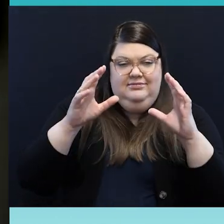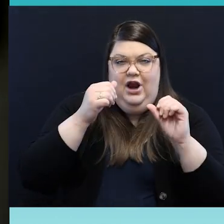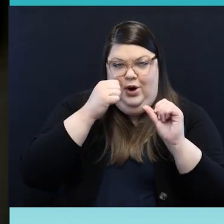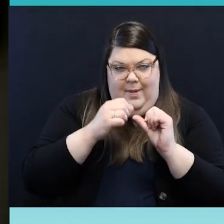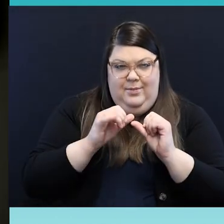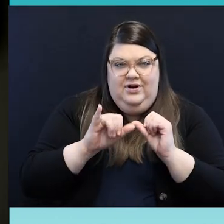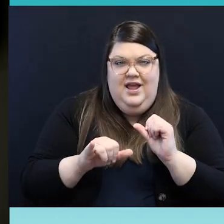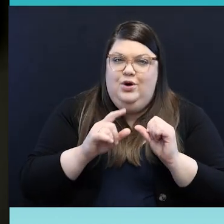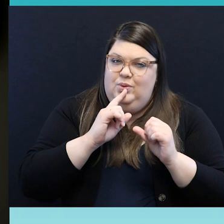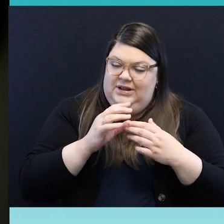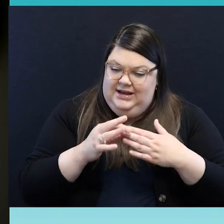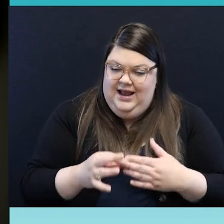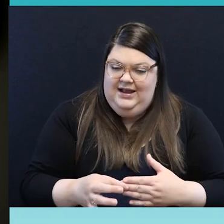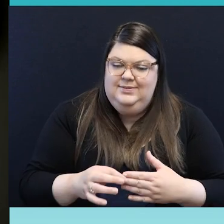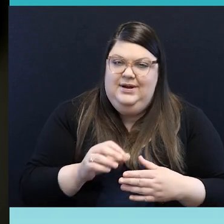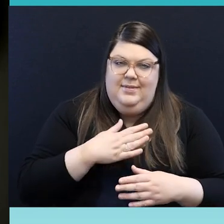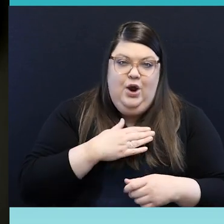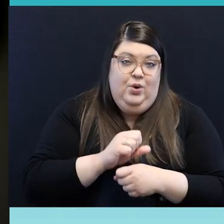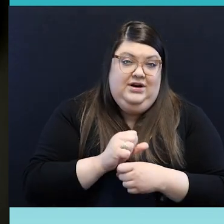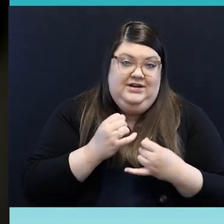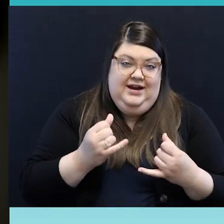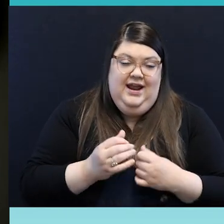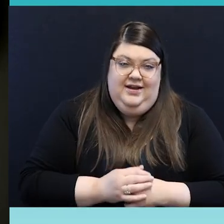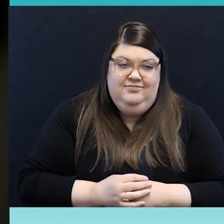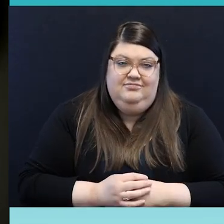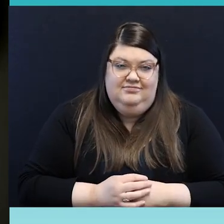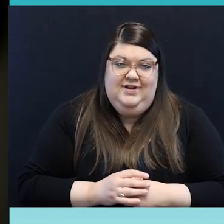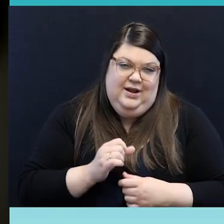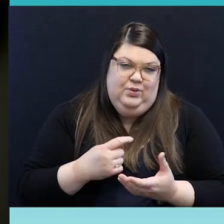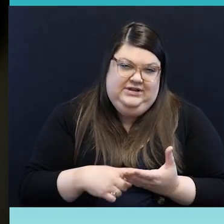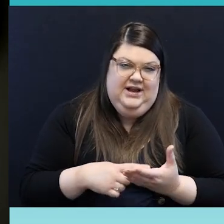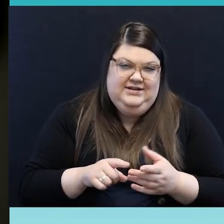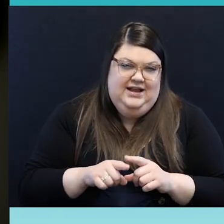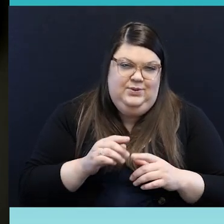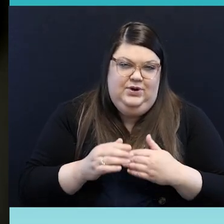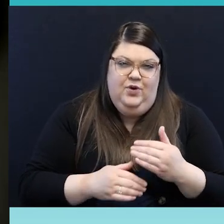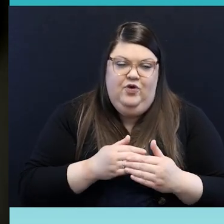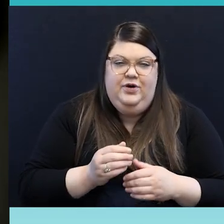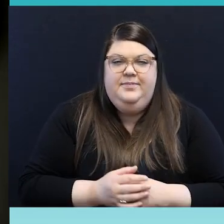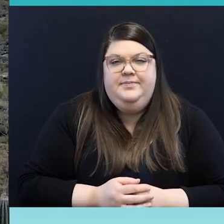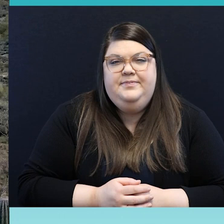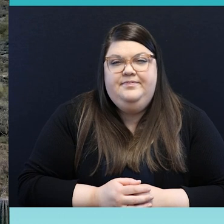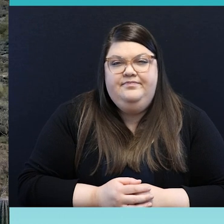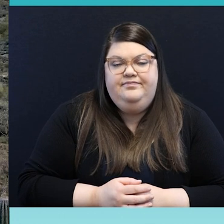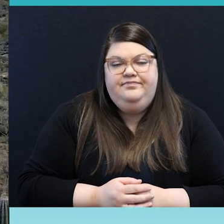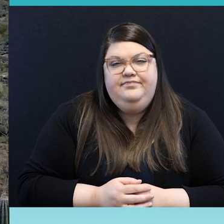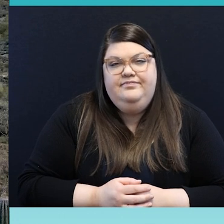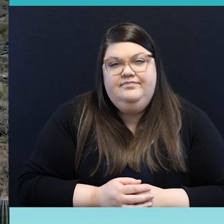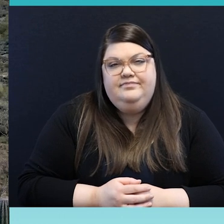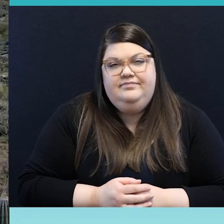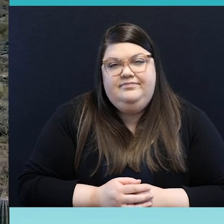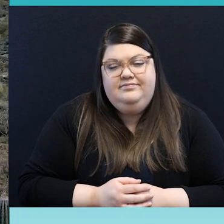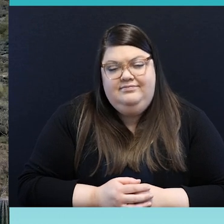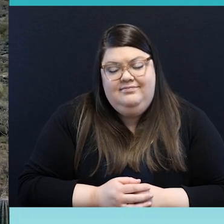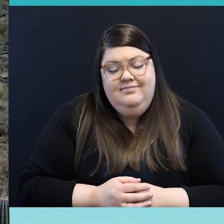really what guides me in the work that I do today. And that we'll talk about as we move forward. How does your